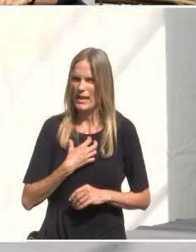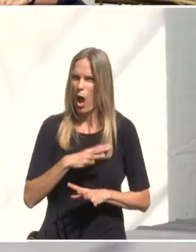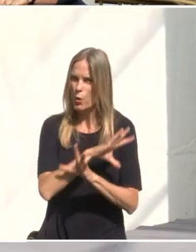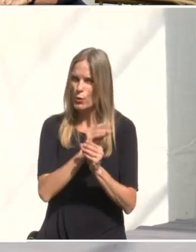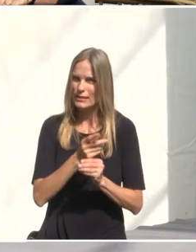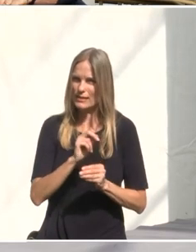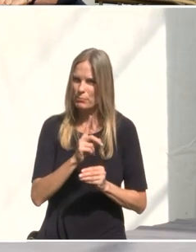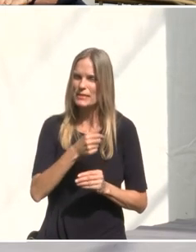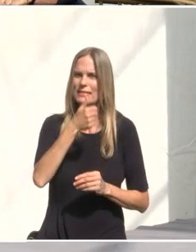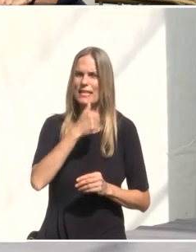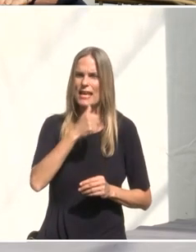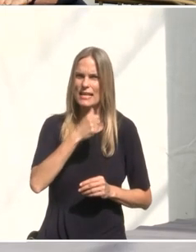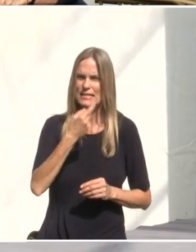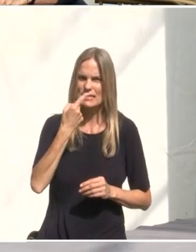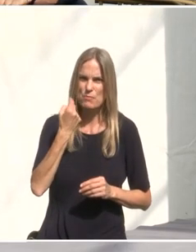Estonian men turn to